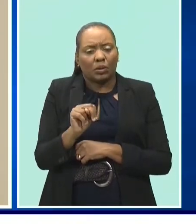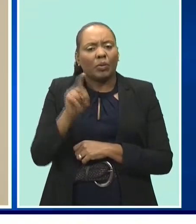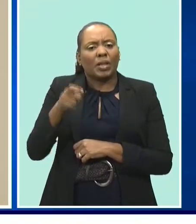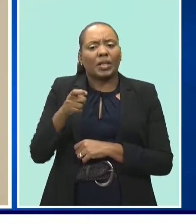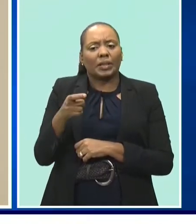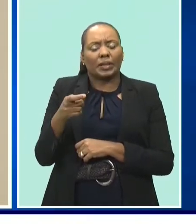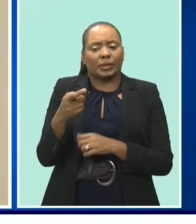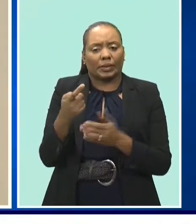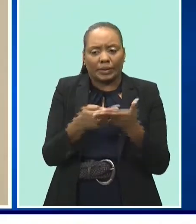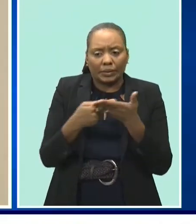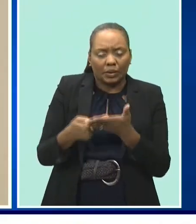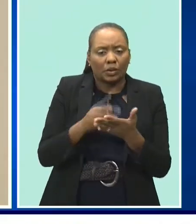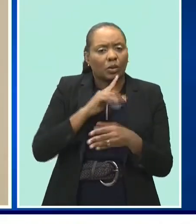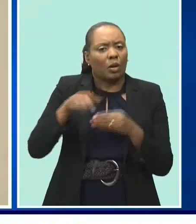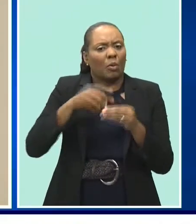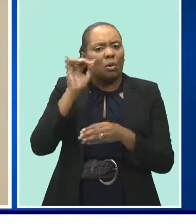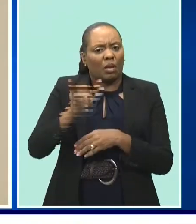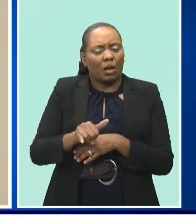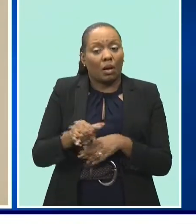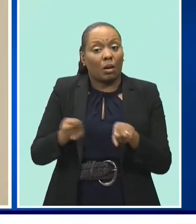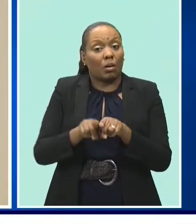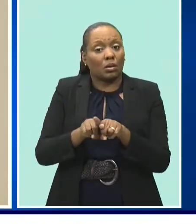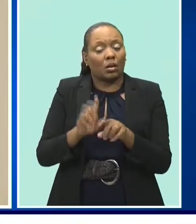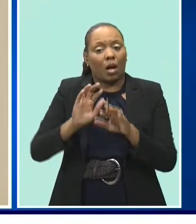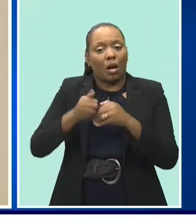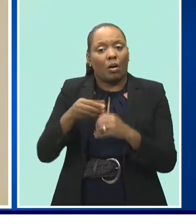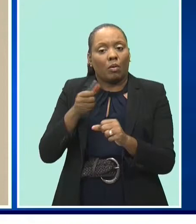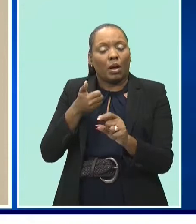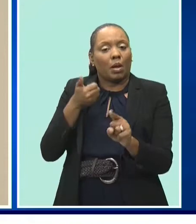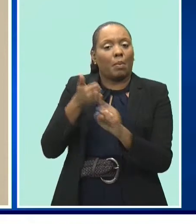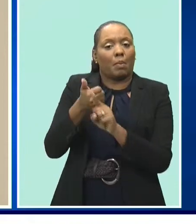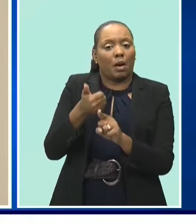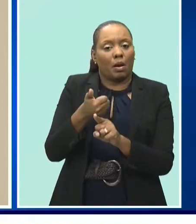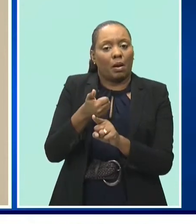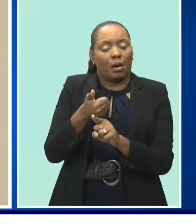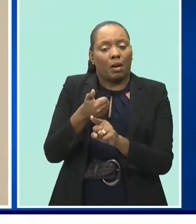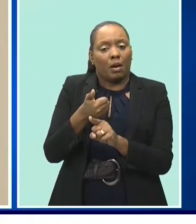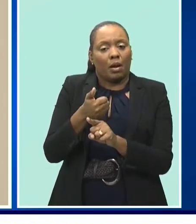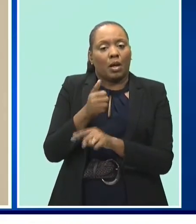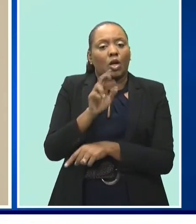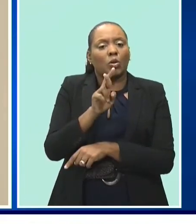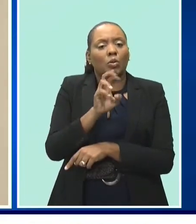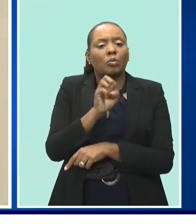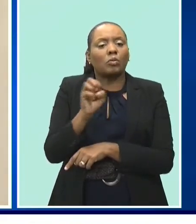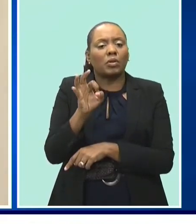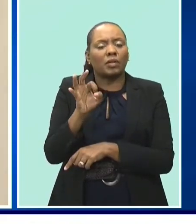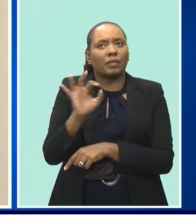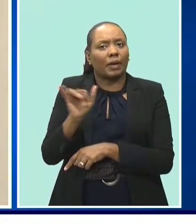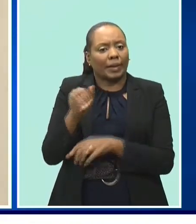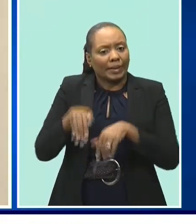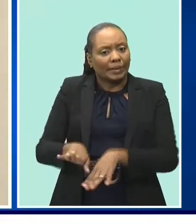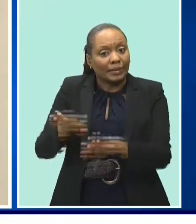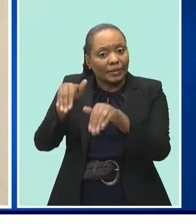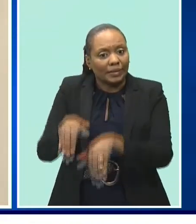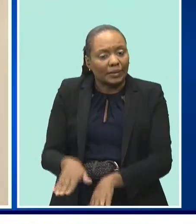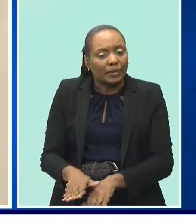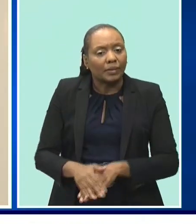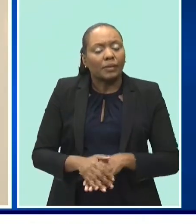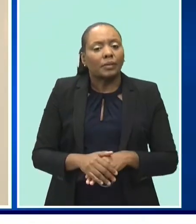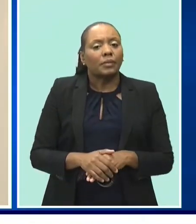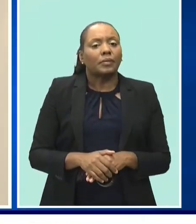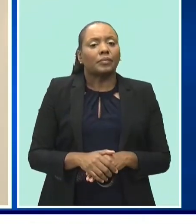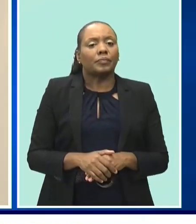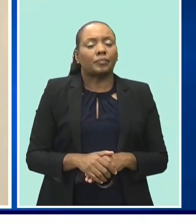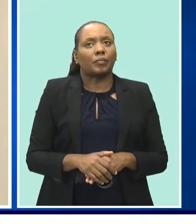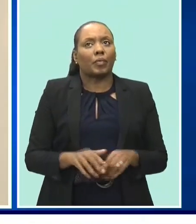at the level of the reef and at the coast, that the Roofs to Reefs program is addressing all of those issues. During his presentation on the